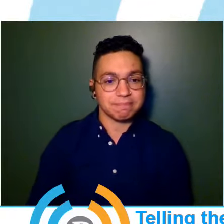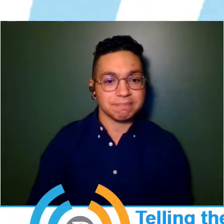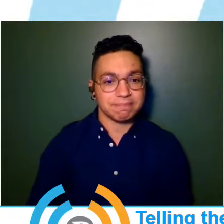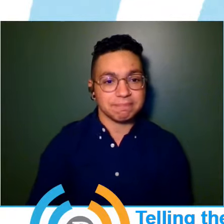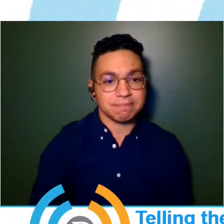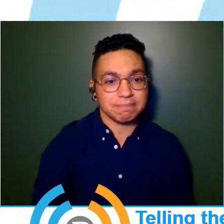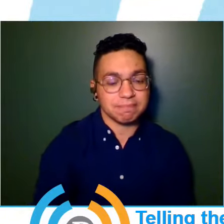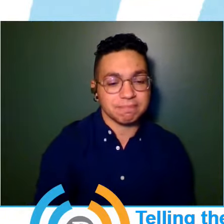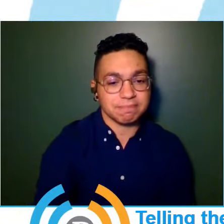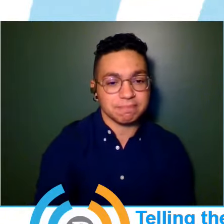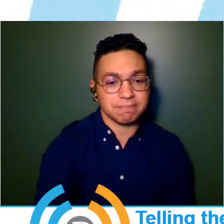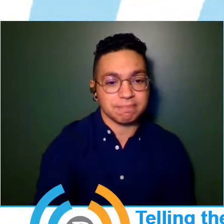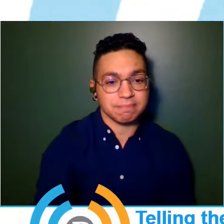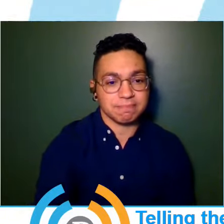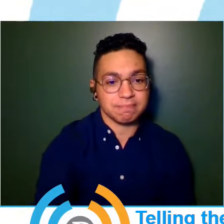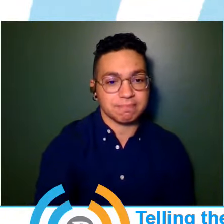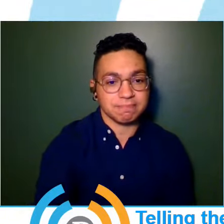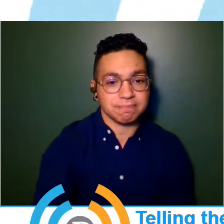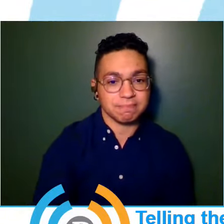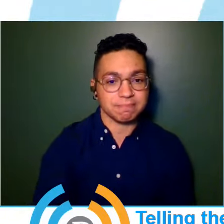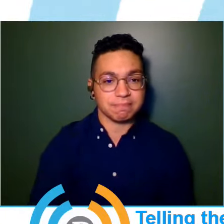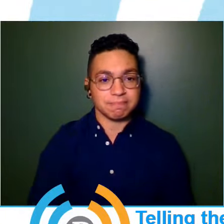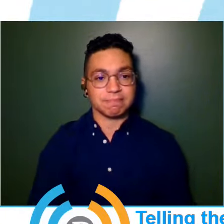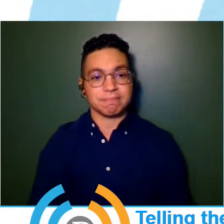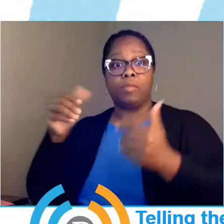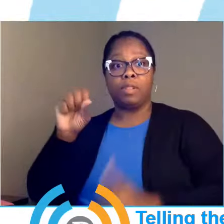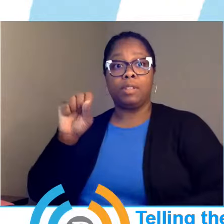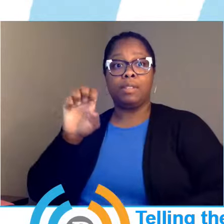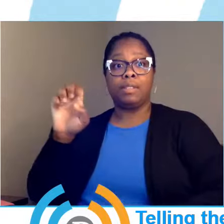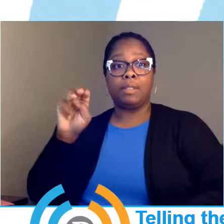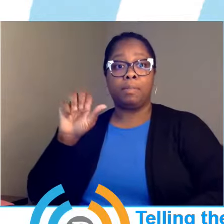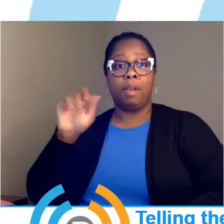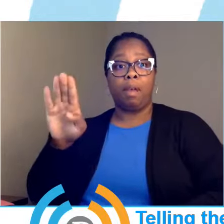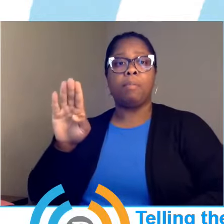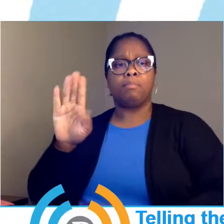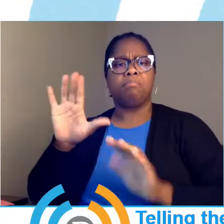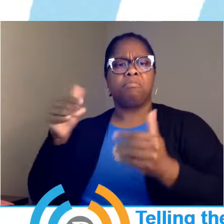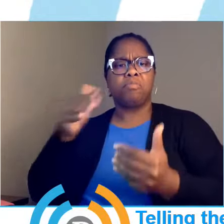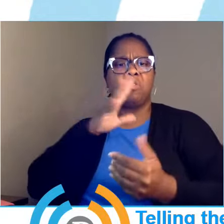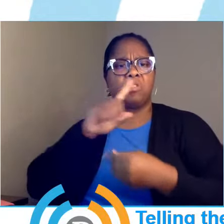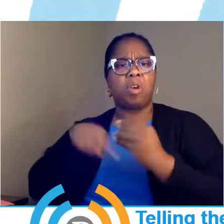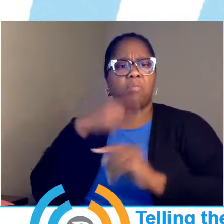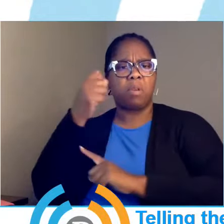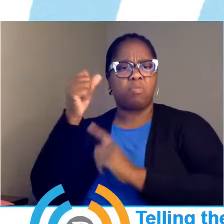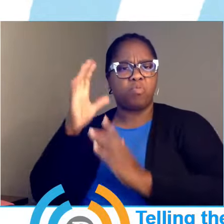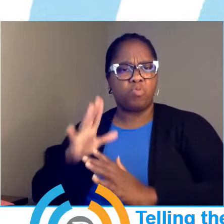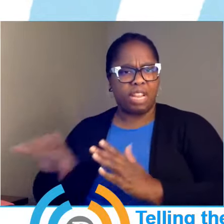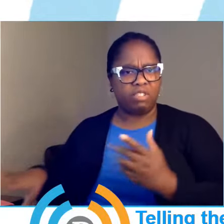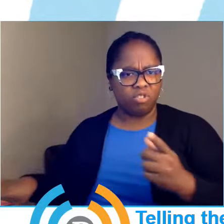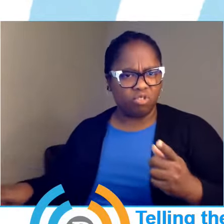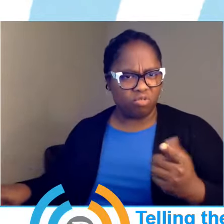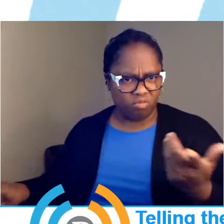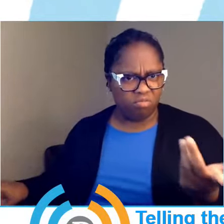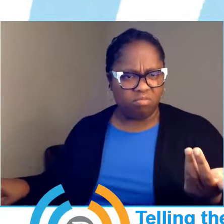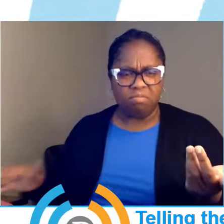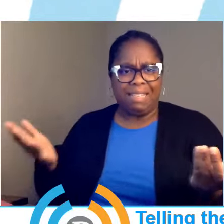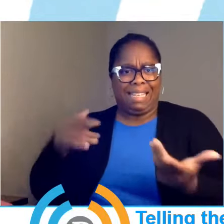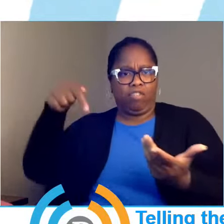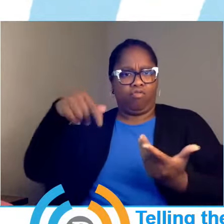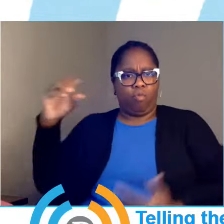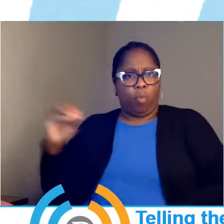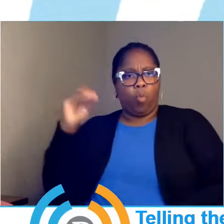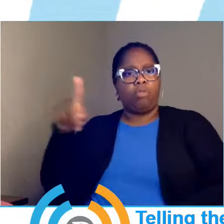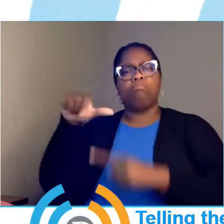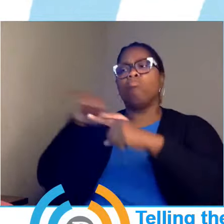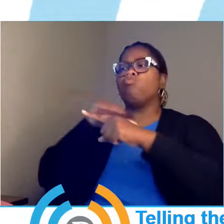Seema, let's talk a little bit about the protesters. You have been training people here in the state to know about their rights for